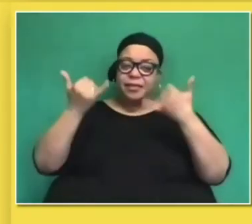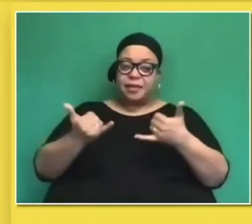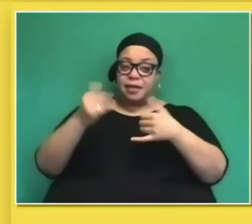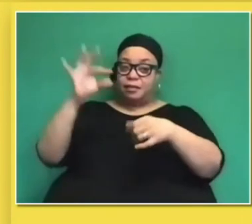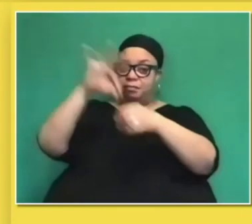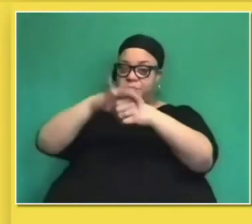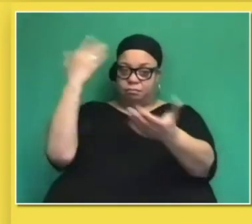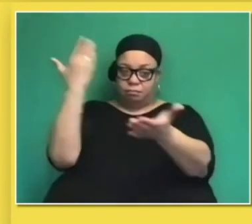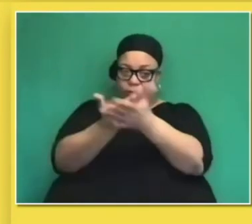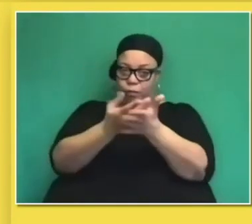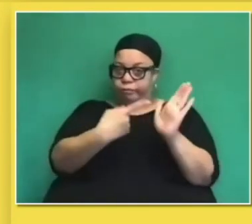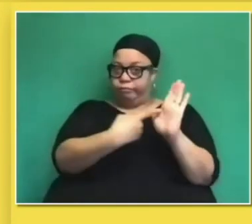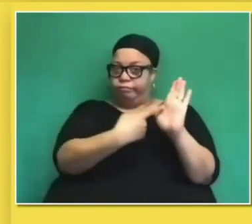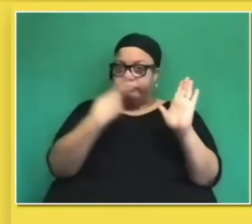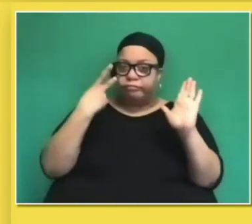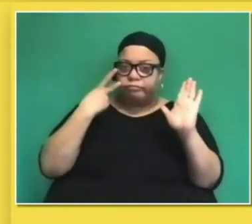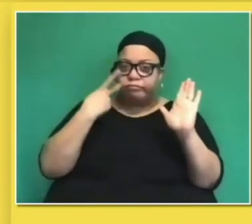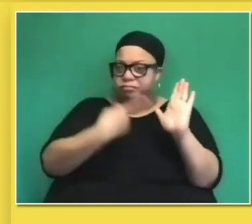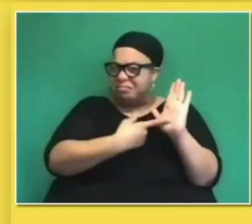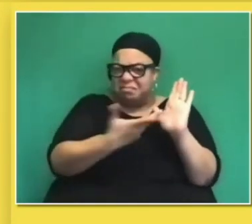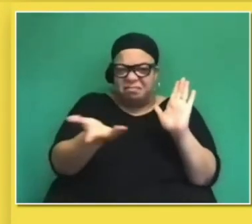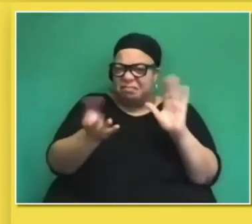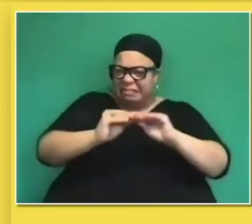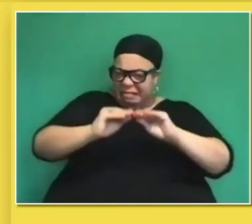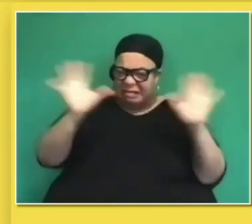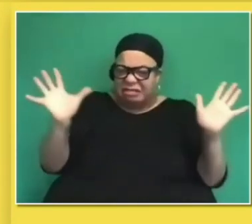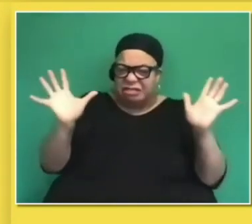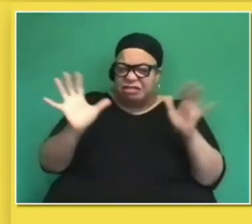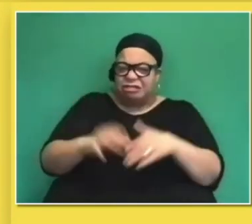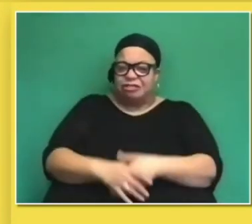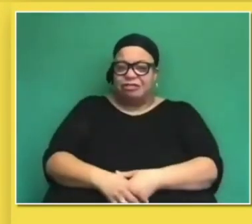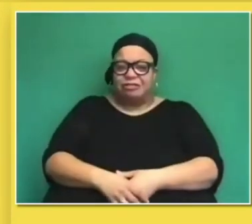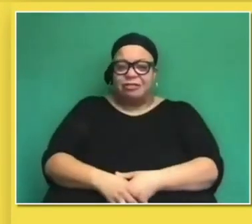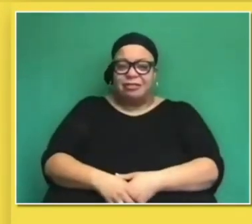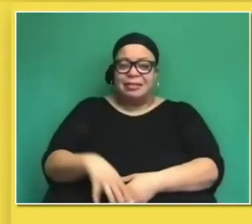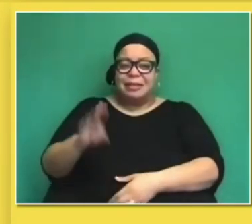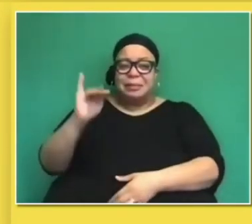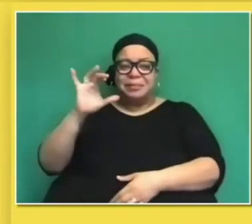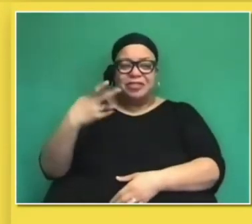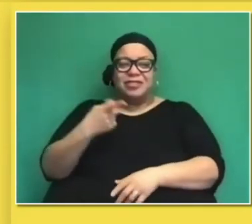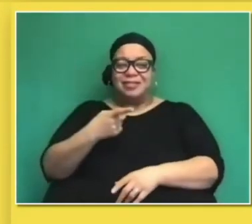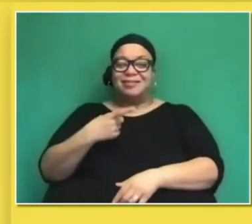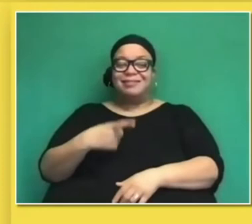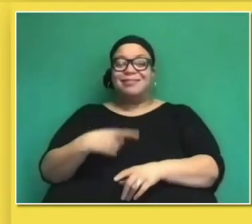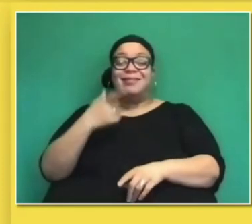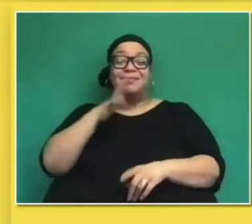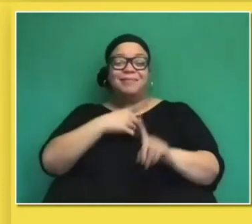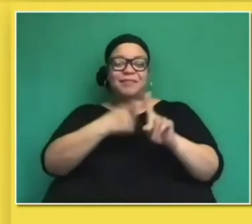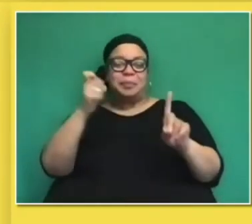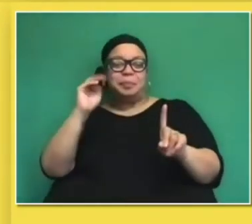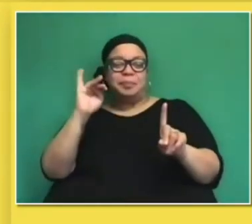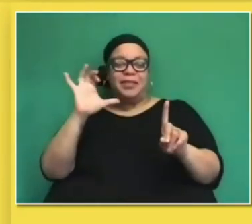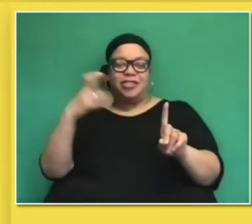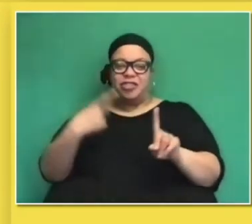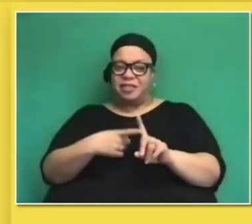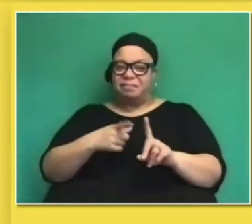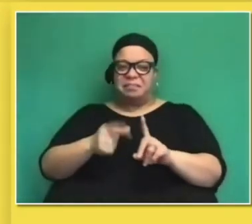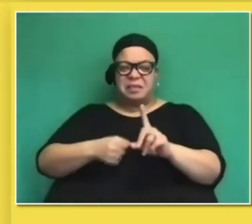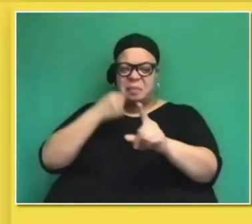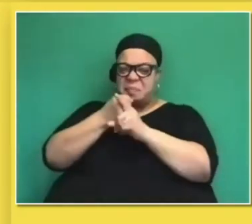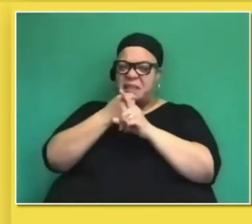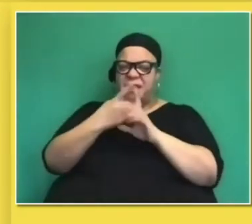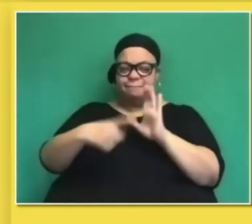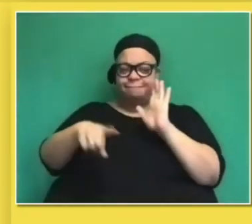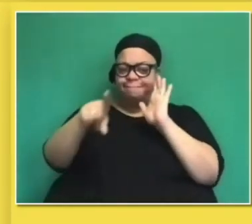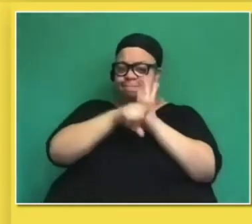from, that was hit first and worst by deindustrialization, a failing water infrastructure, and many other crises. And Wisconsin, my